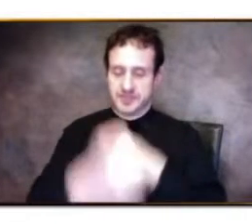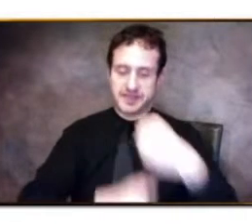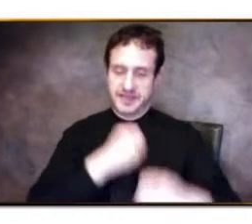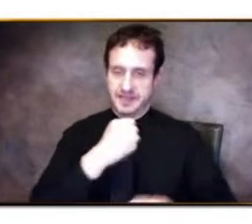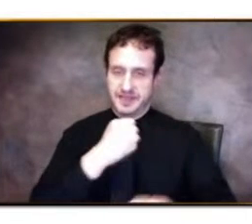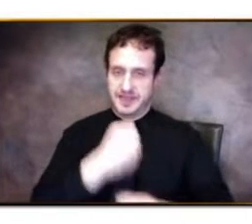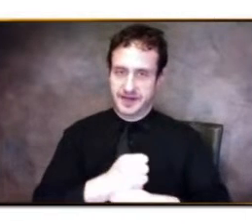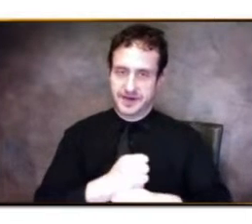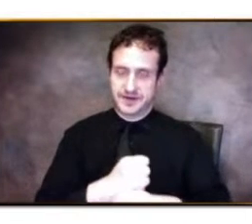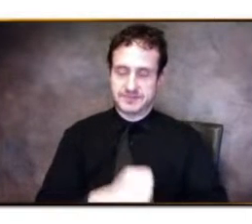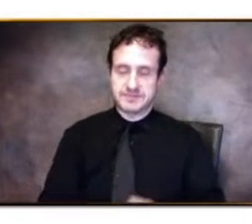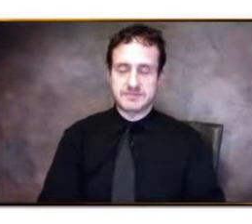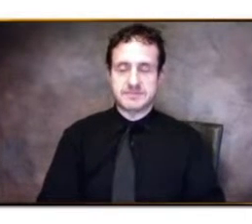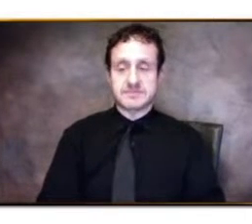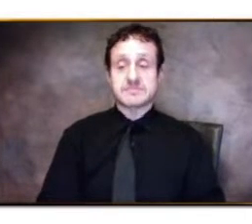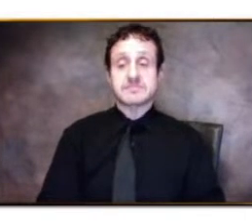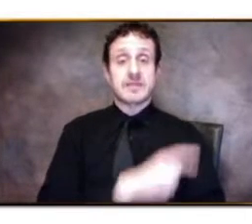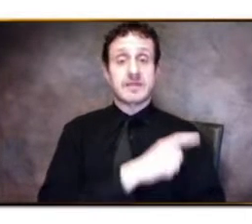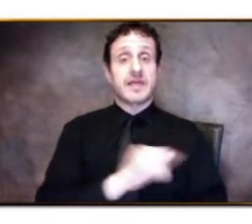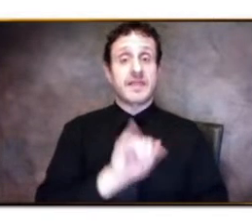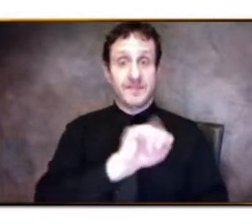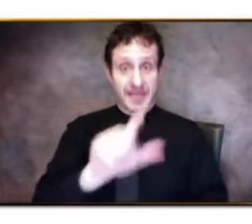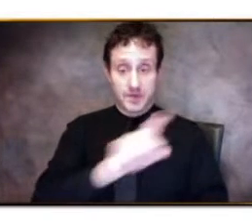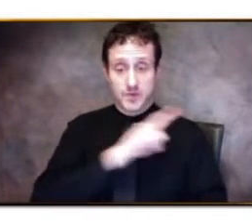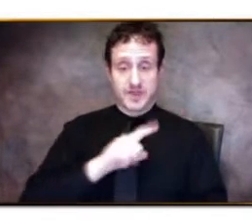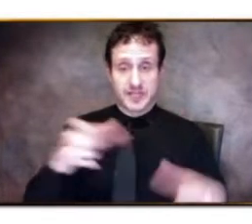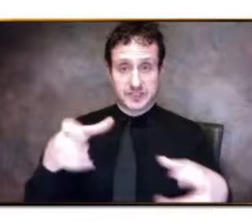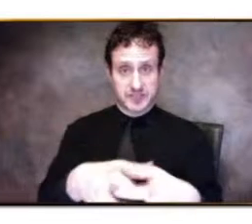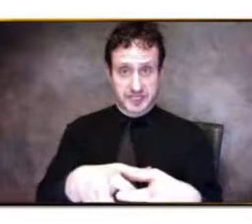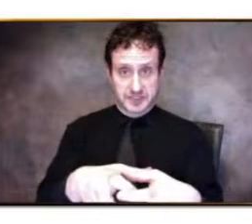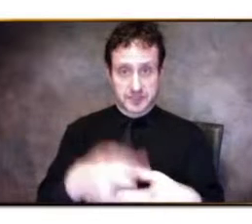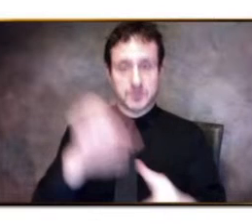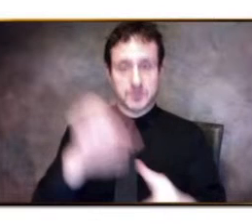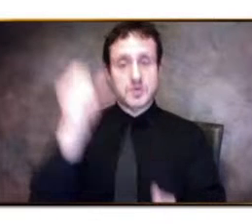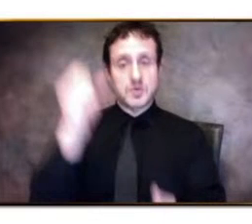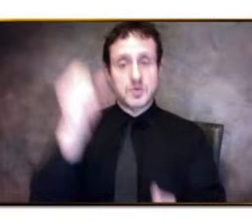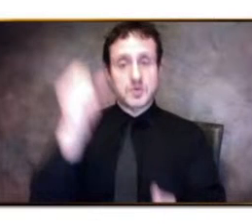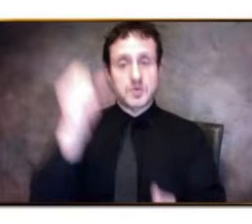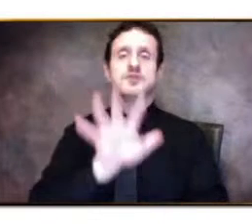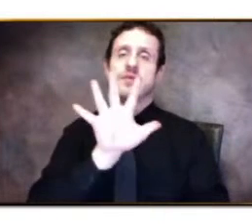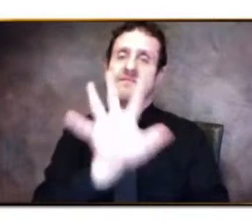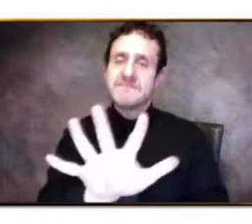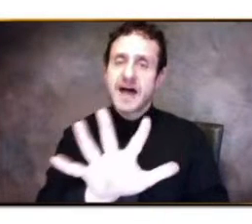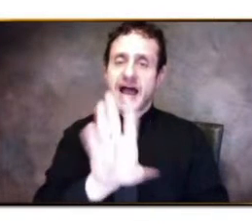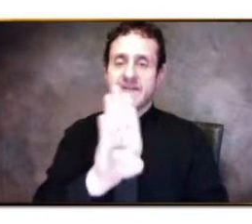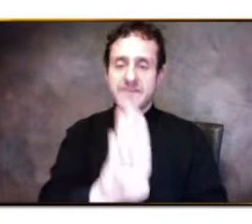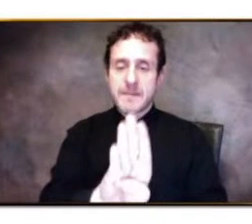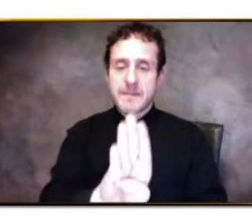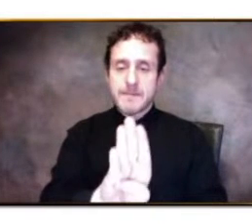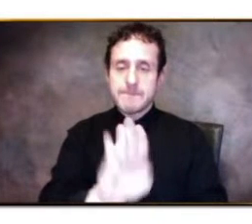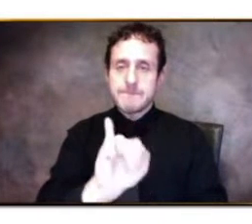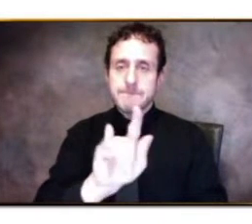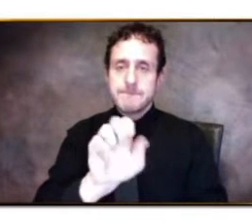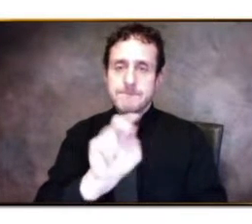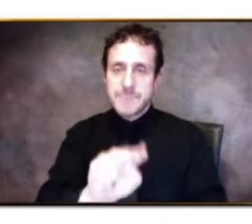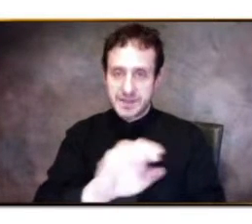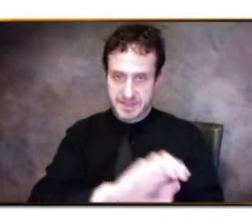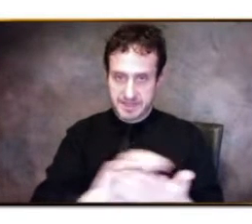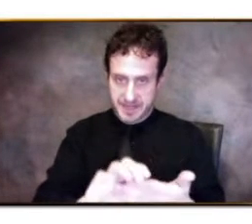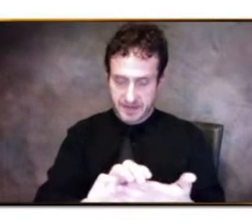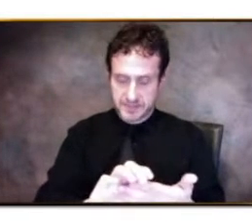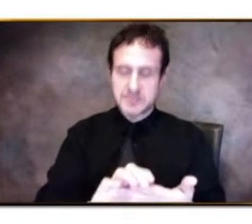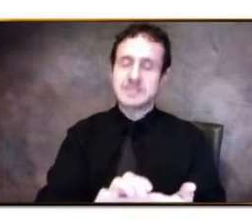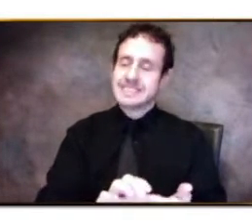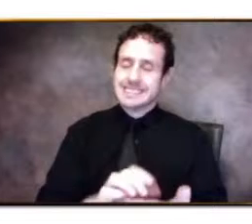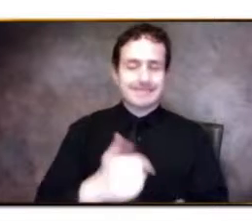General Assembly authorized as much as $5 billion of borrowing from the Federal Reserve, I am very reluctant